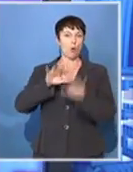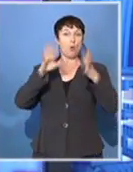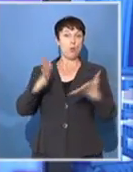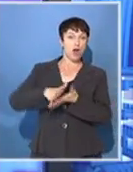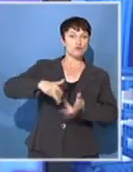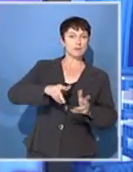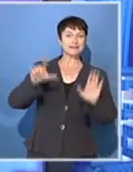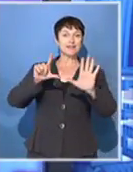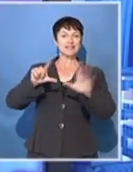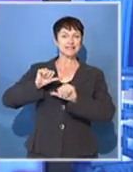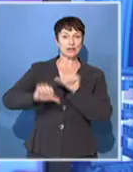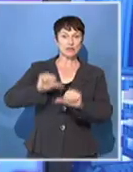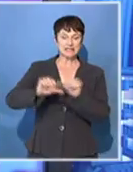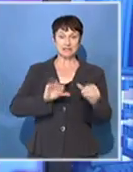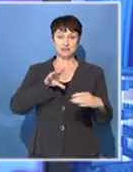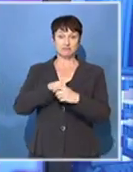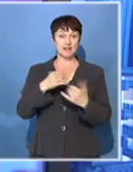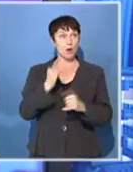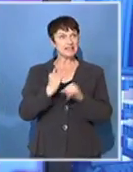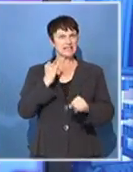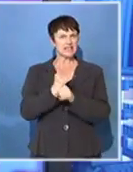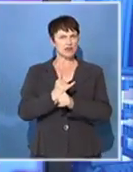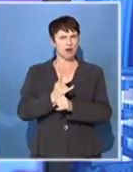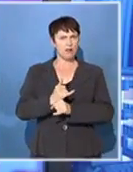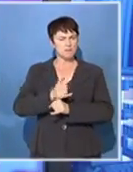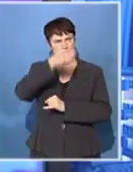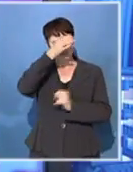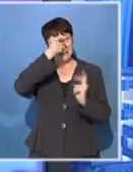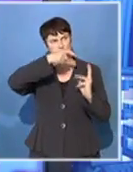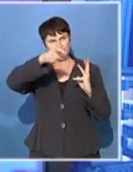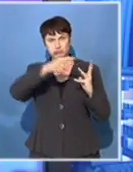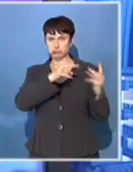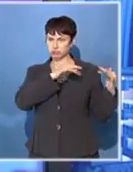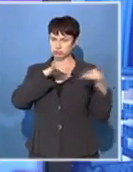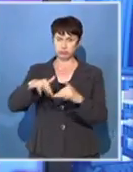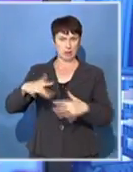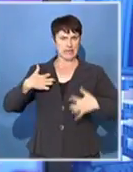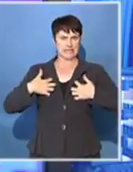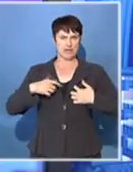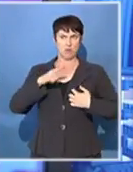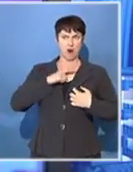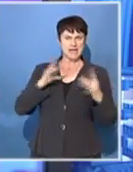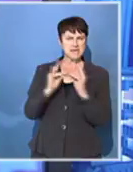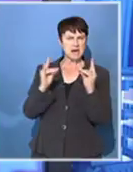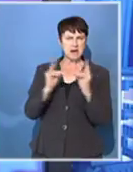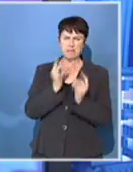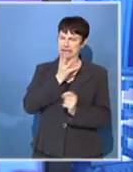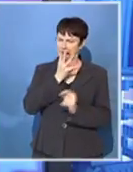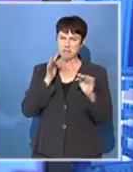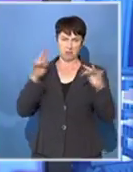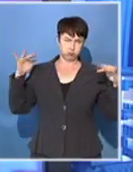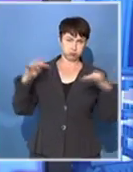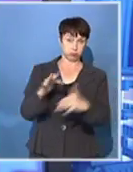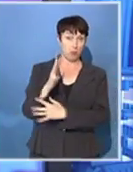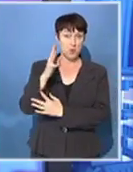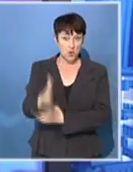The international captains are excited about playing in front of a packed and sold-out Cape Town stadium. But they're also all worried about the brilliance